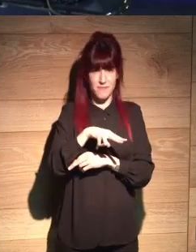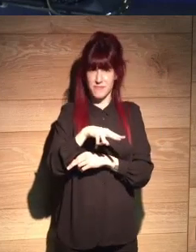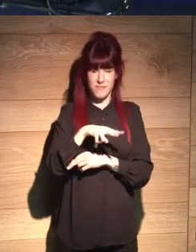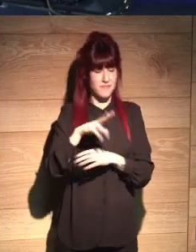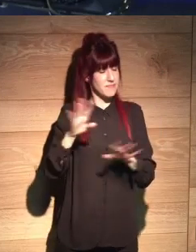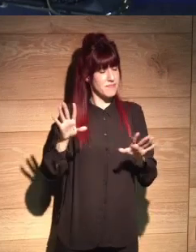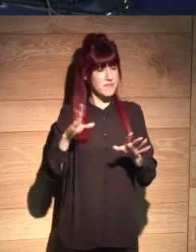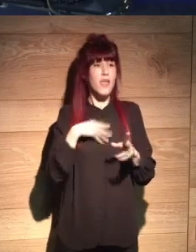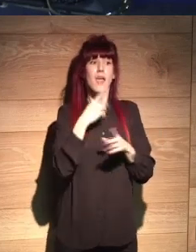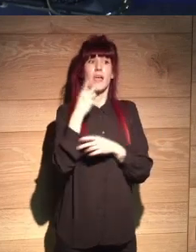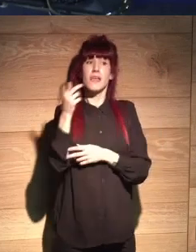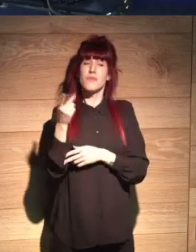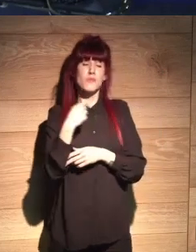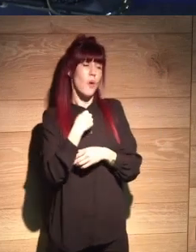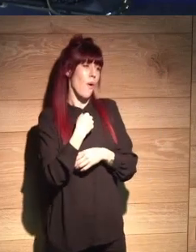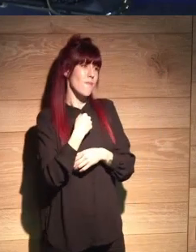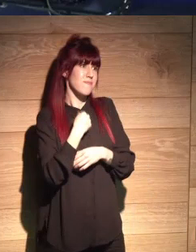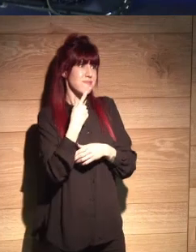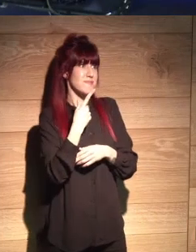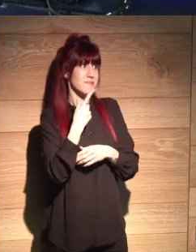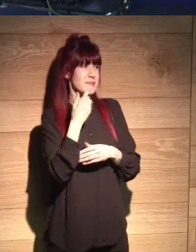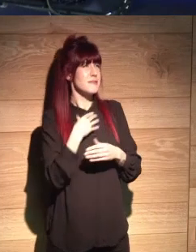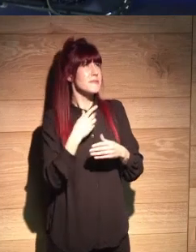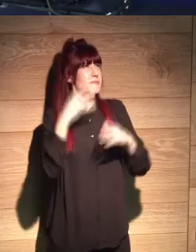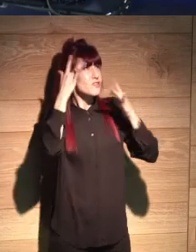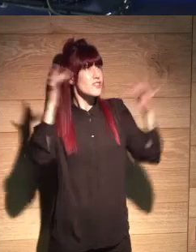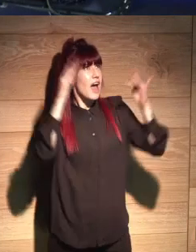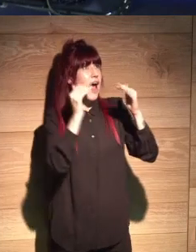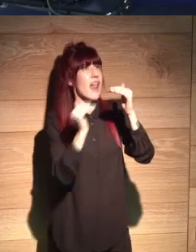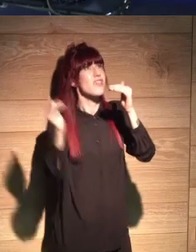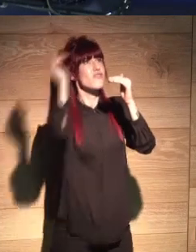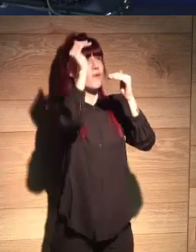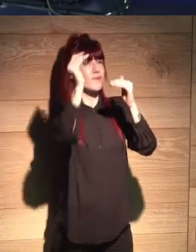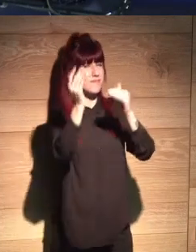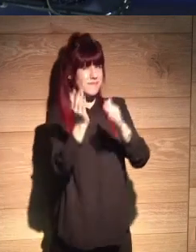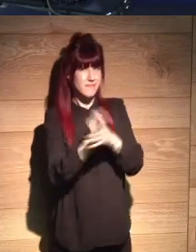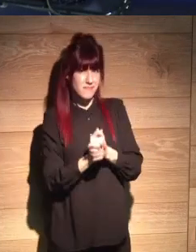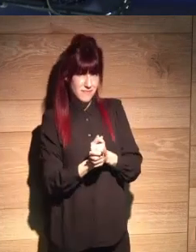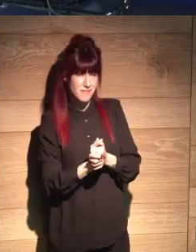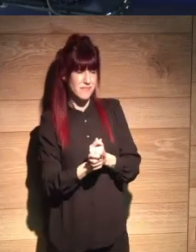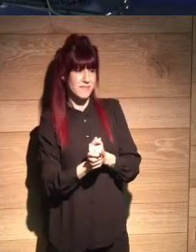much. Aspire, always higher. And